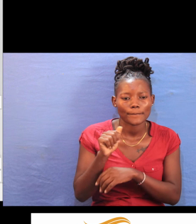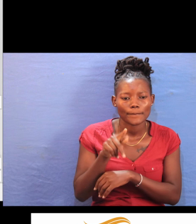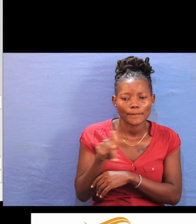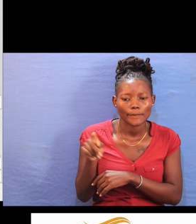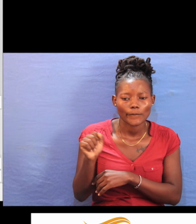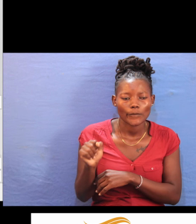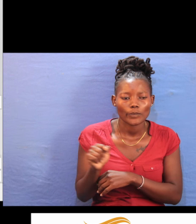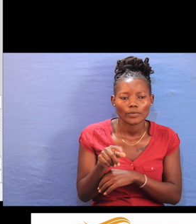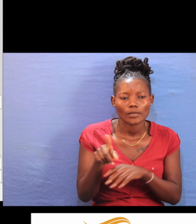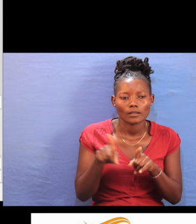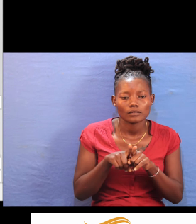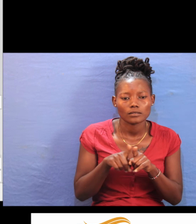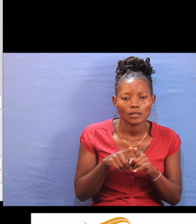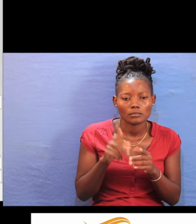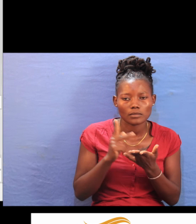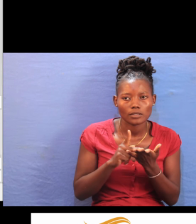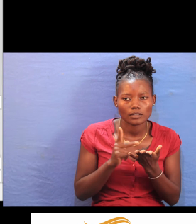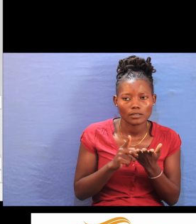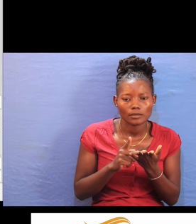that, keep records of that, or